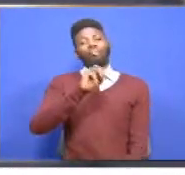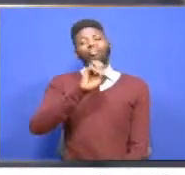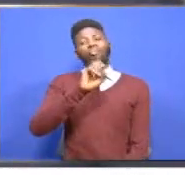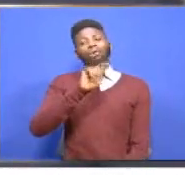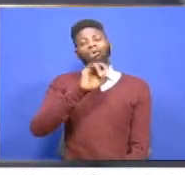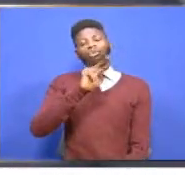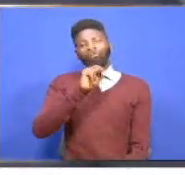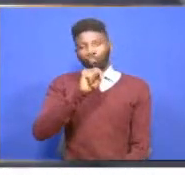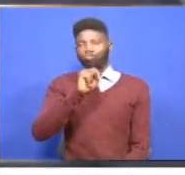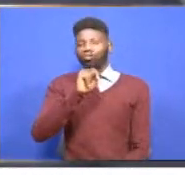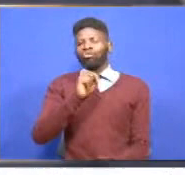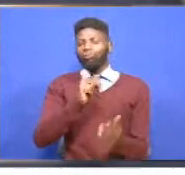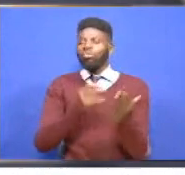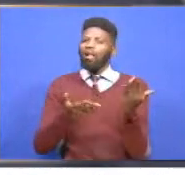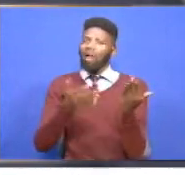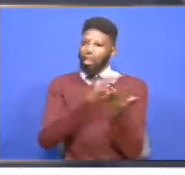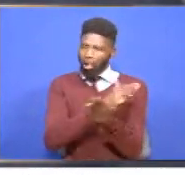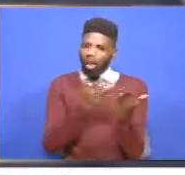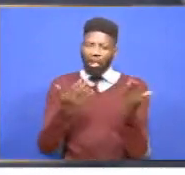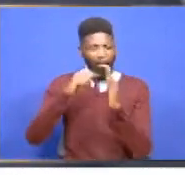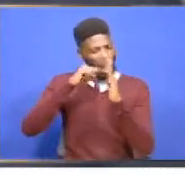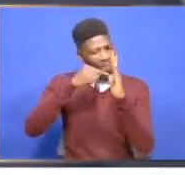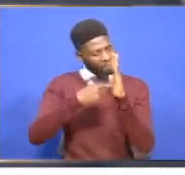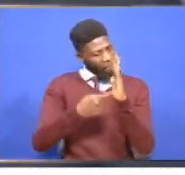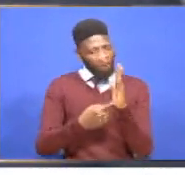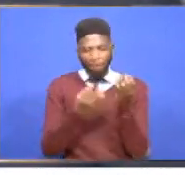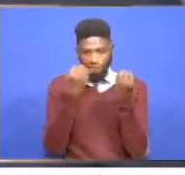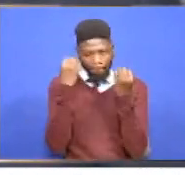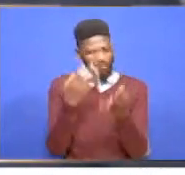The allegations are very many. But let's start